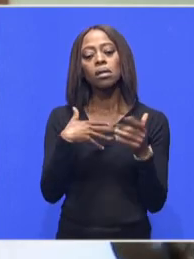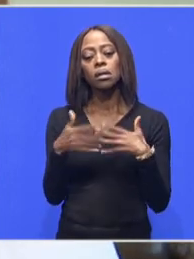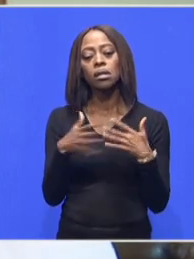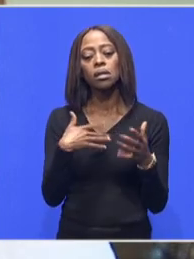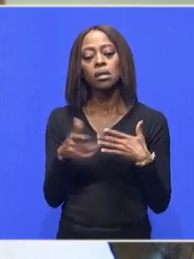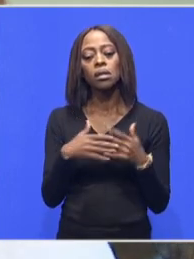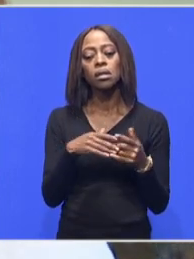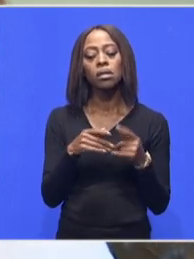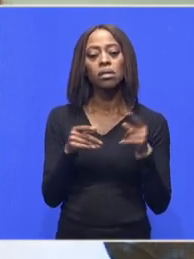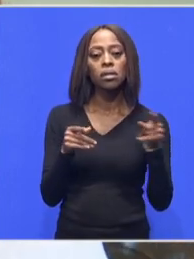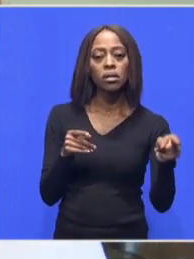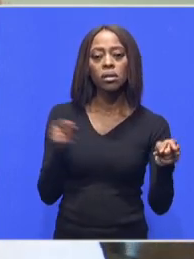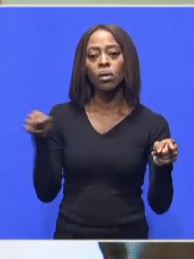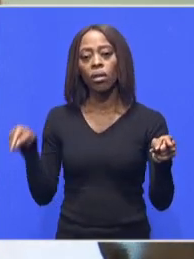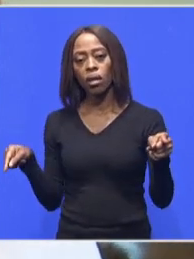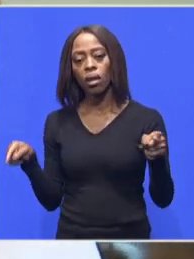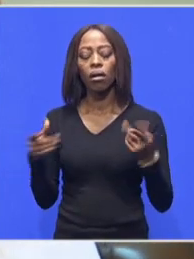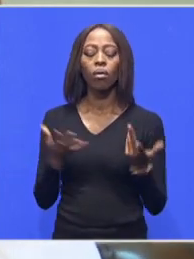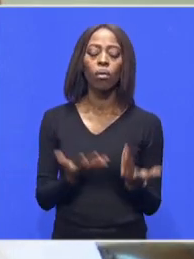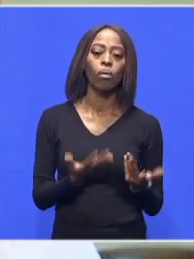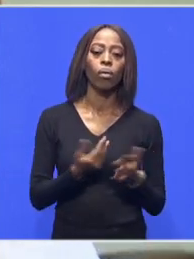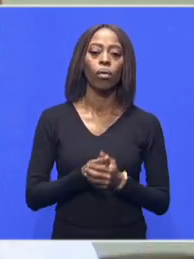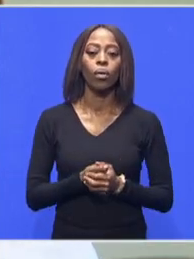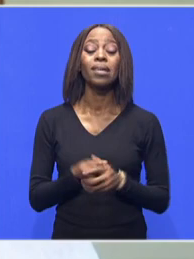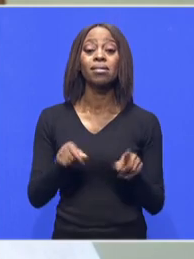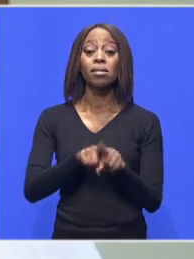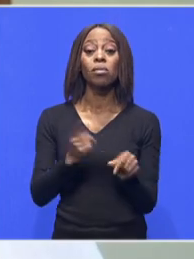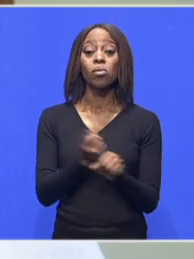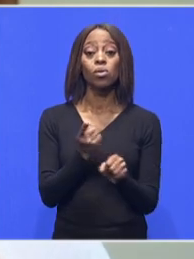here or there, and to be,